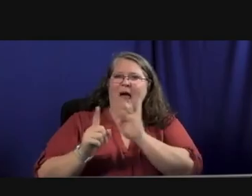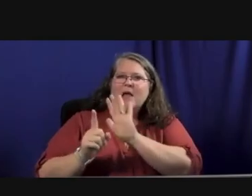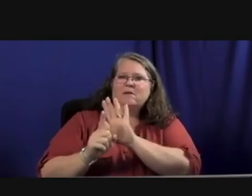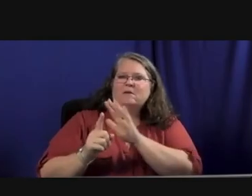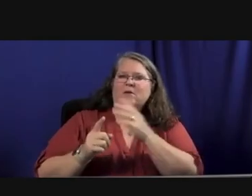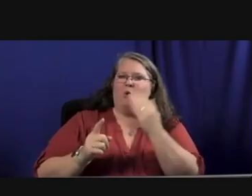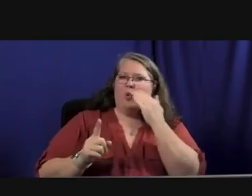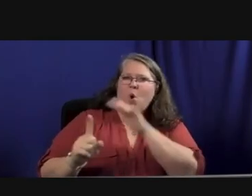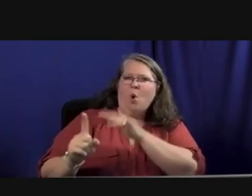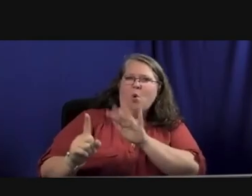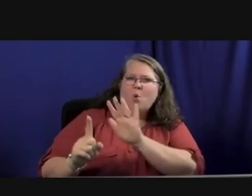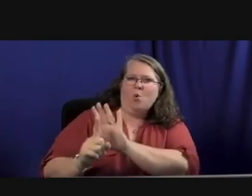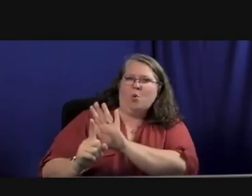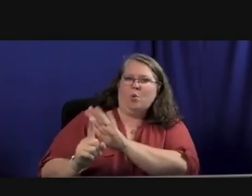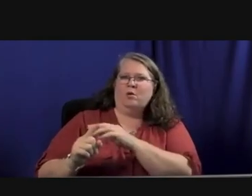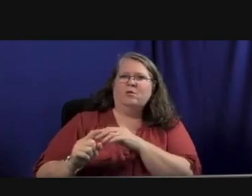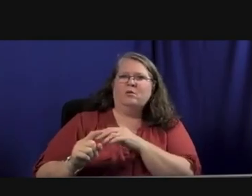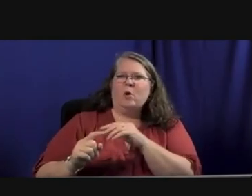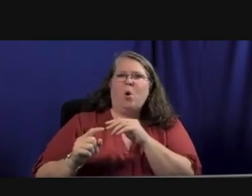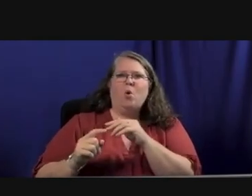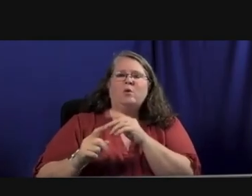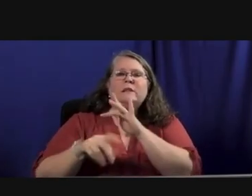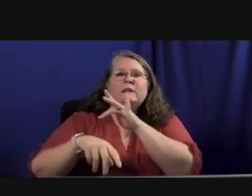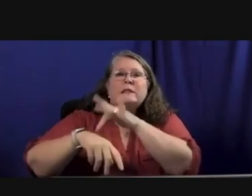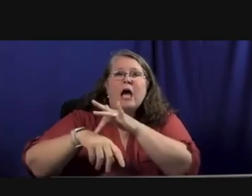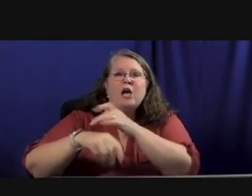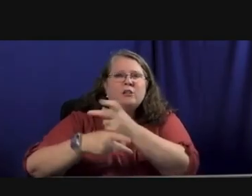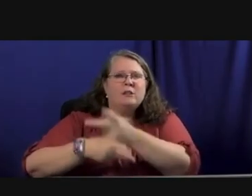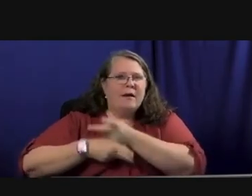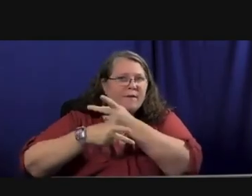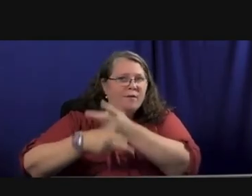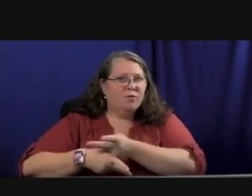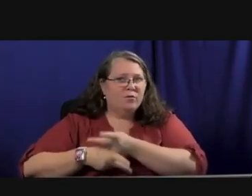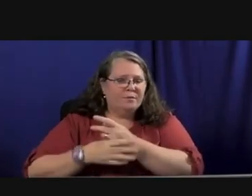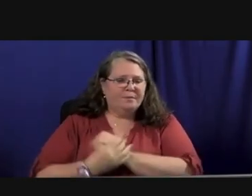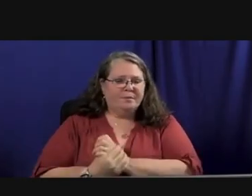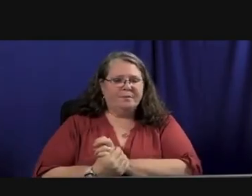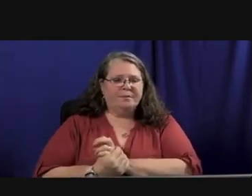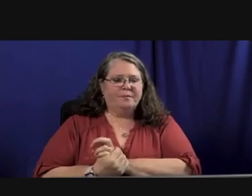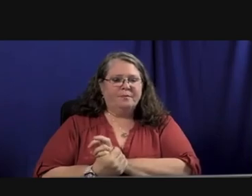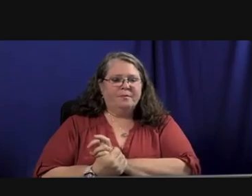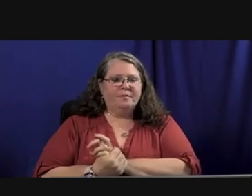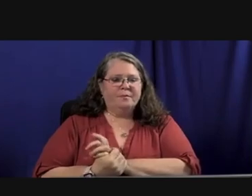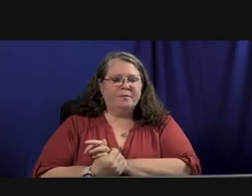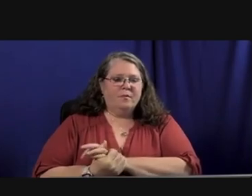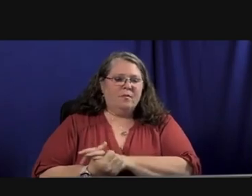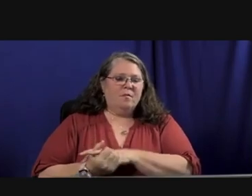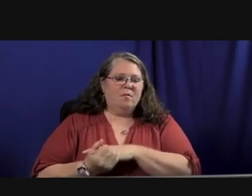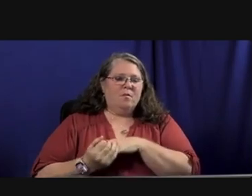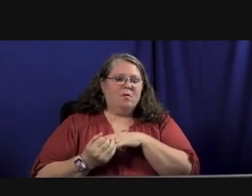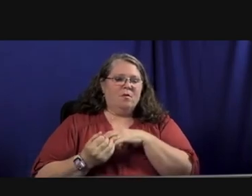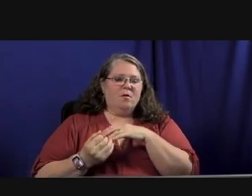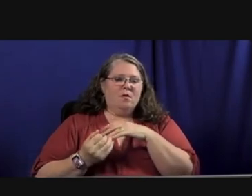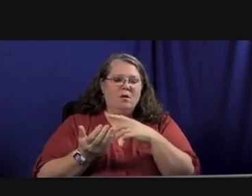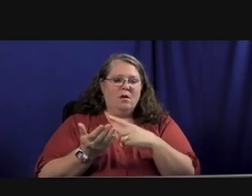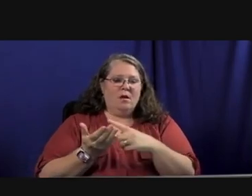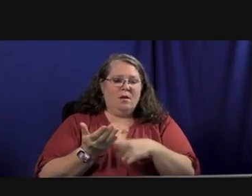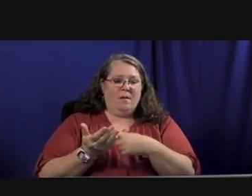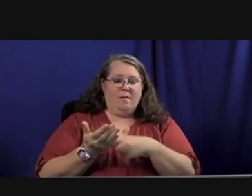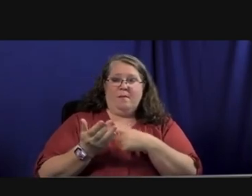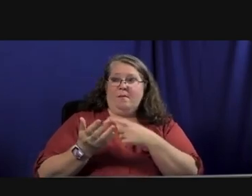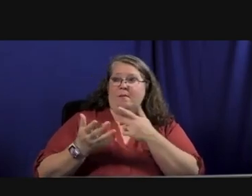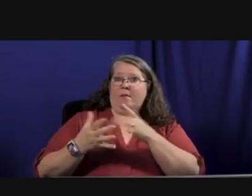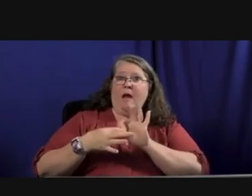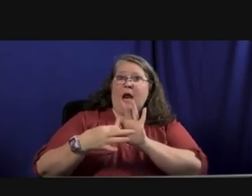their shoulder, but it's okay to touch them on the hand. Of course, you will know that with that client, but you just have to be very careful when it comes to